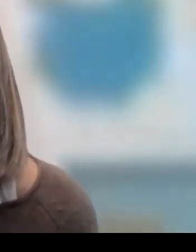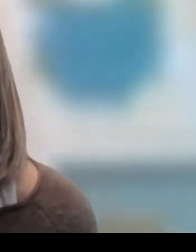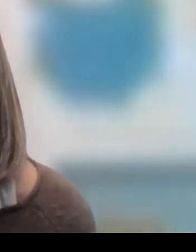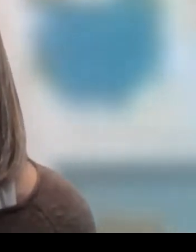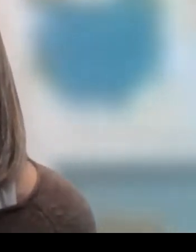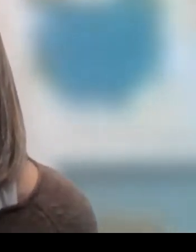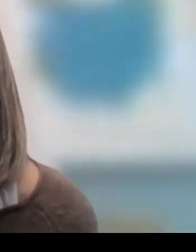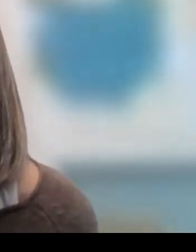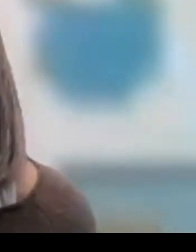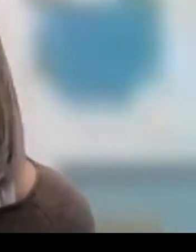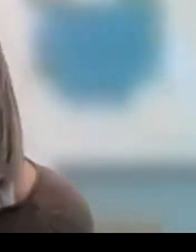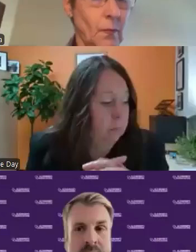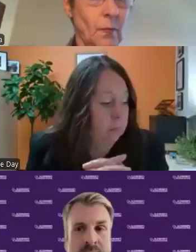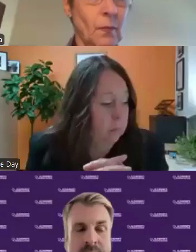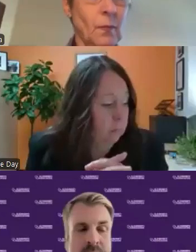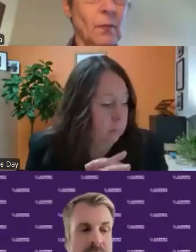members?